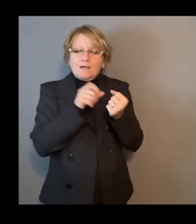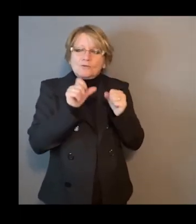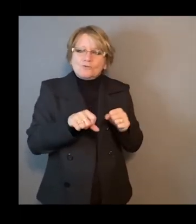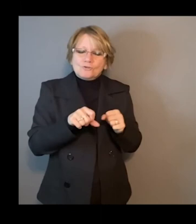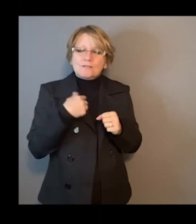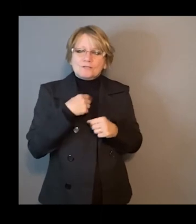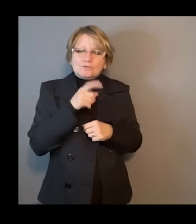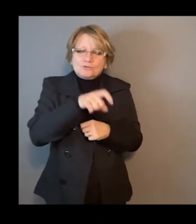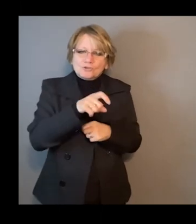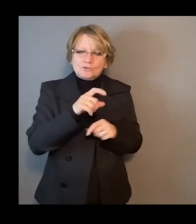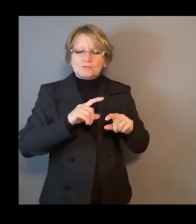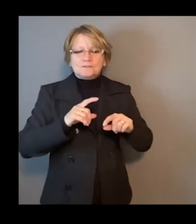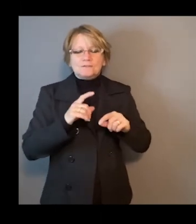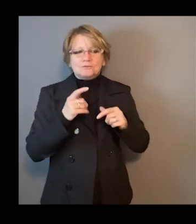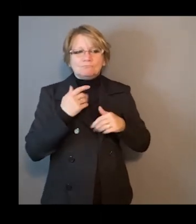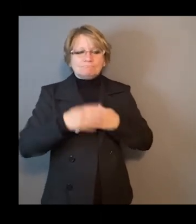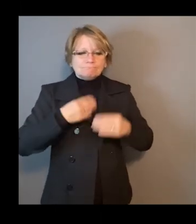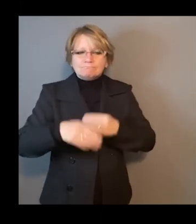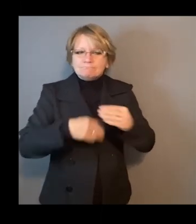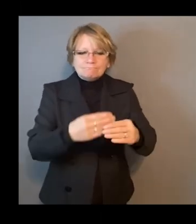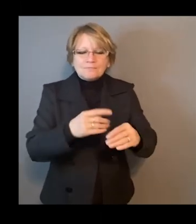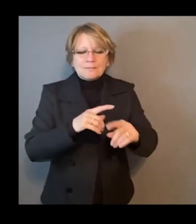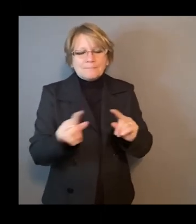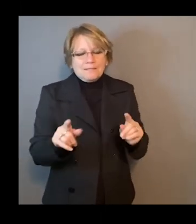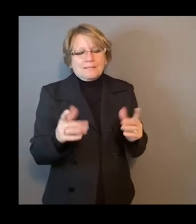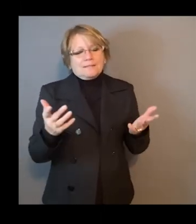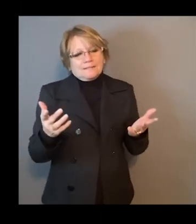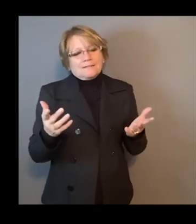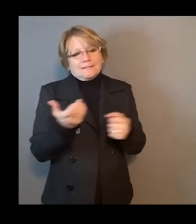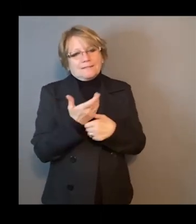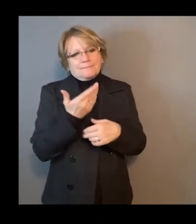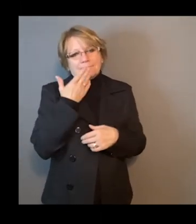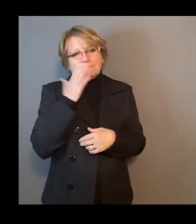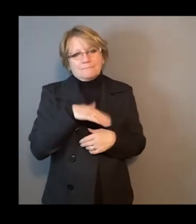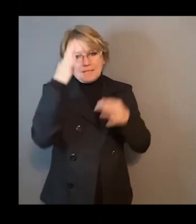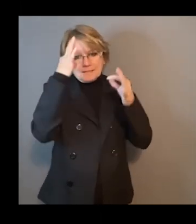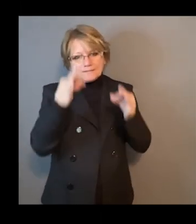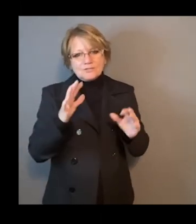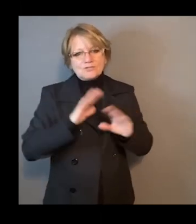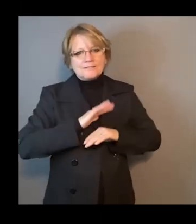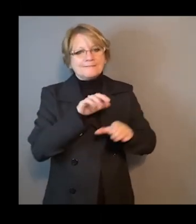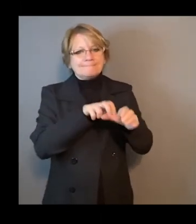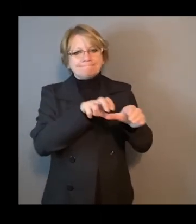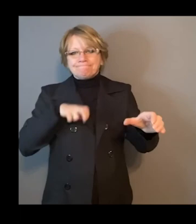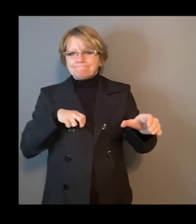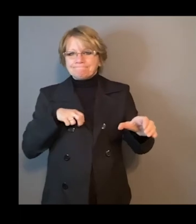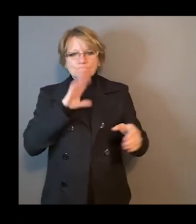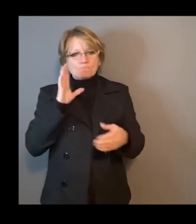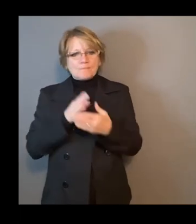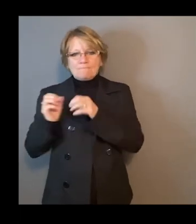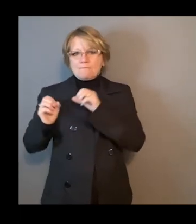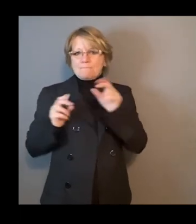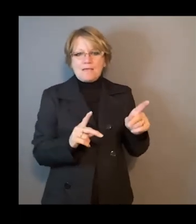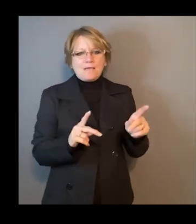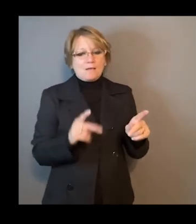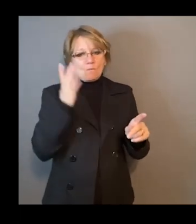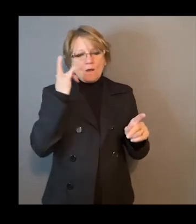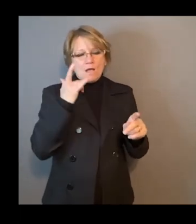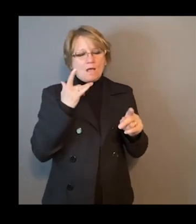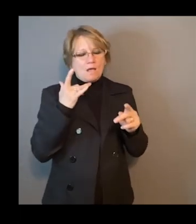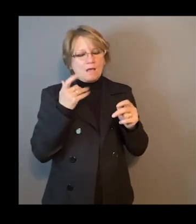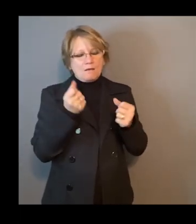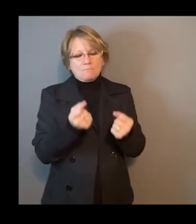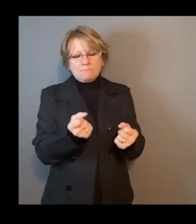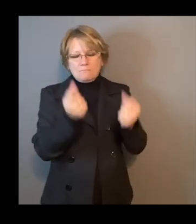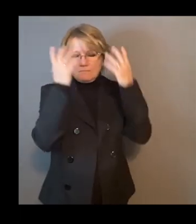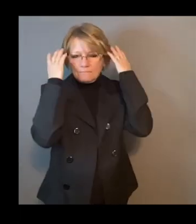got helped in the help I needed to move me along. But I made a bad decision and I just never went back to school because I had too much going